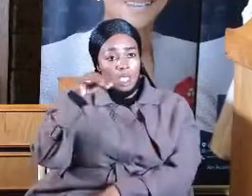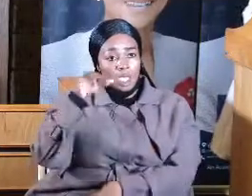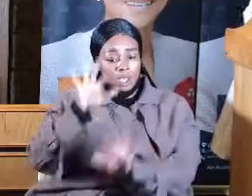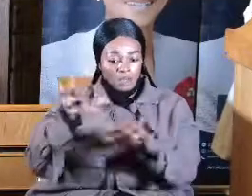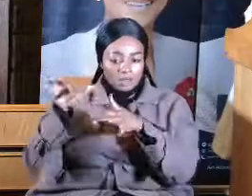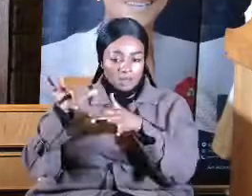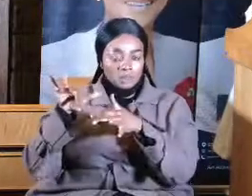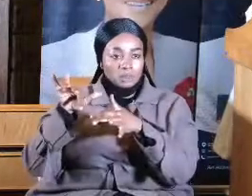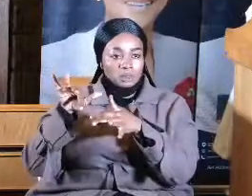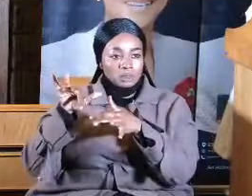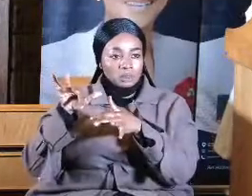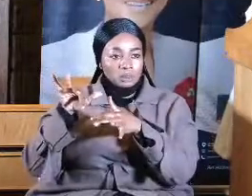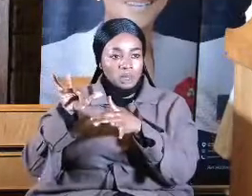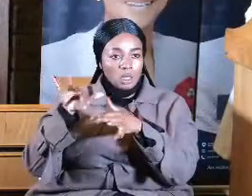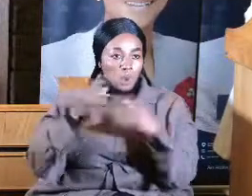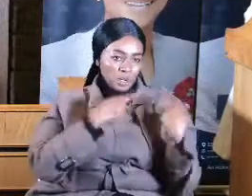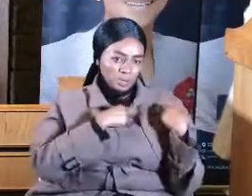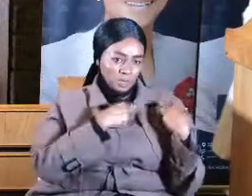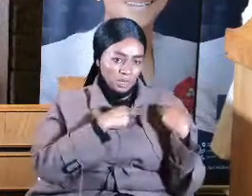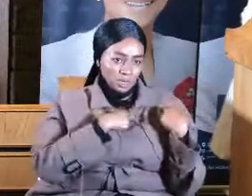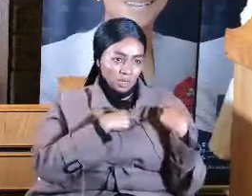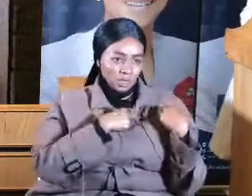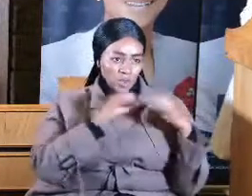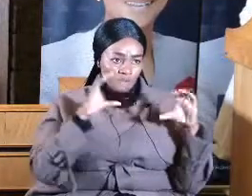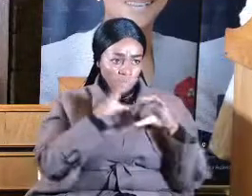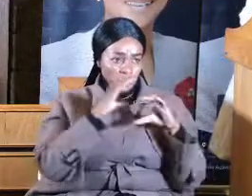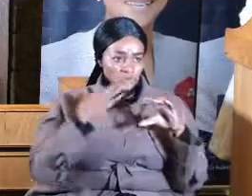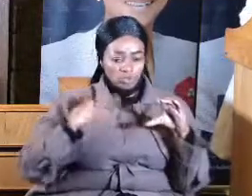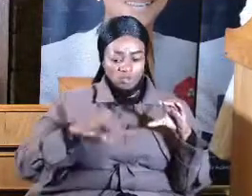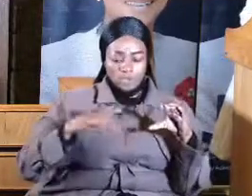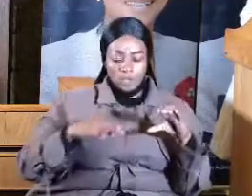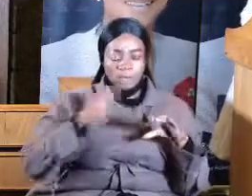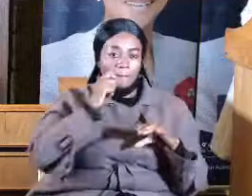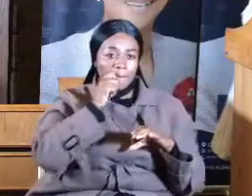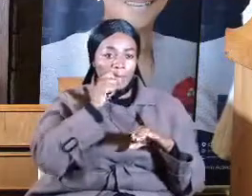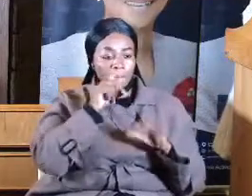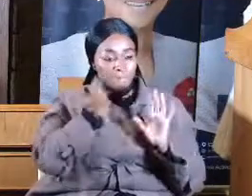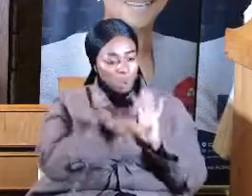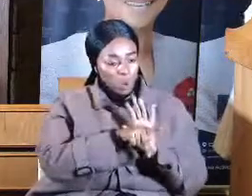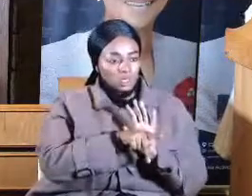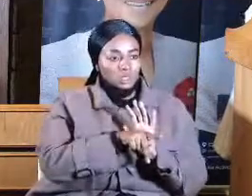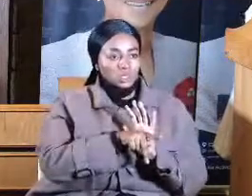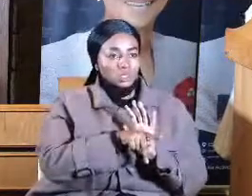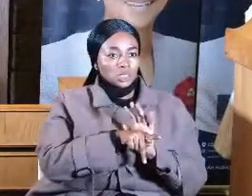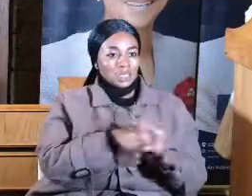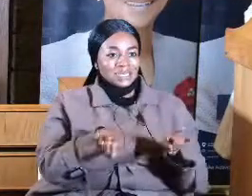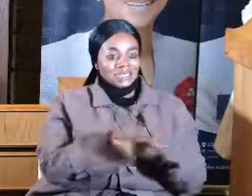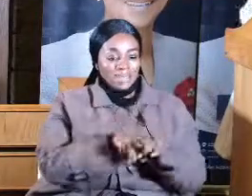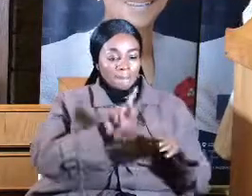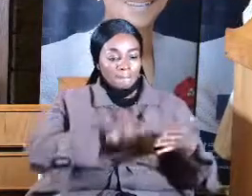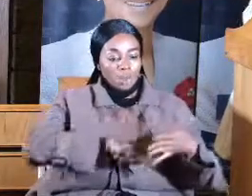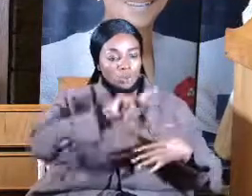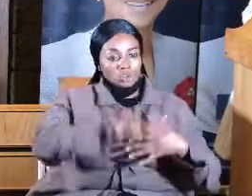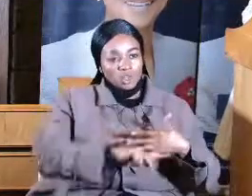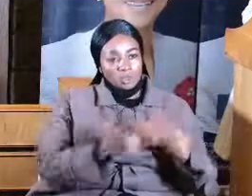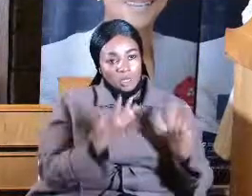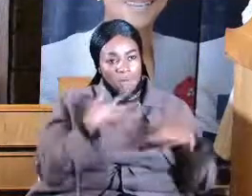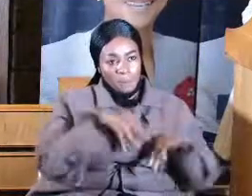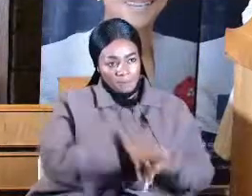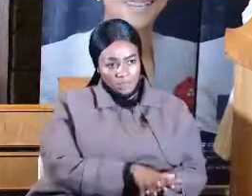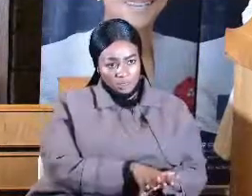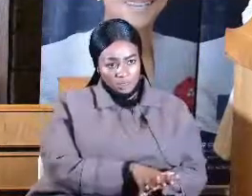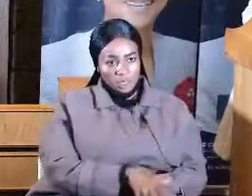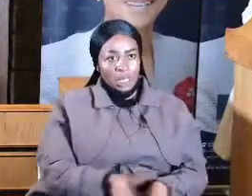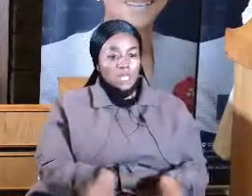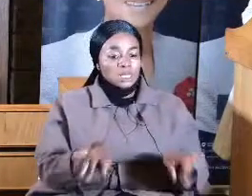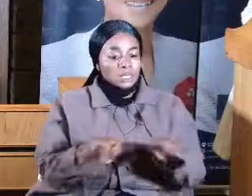national efforts towards gender streamlining, gender policy and project implementation, gender